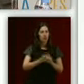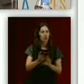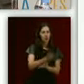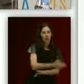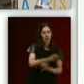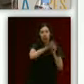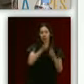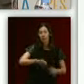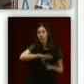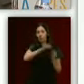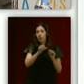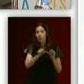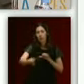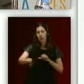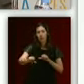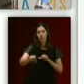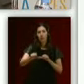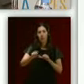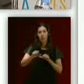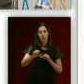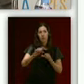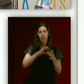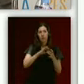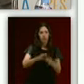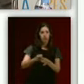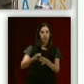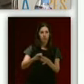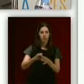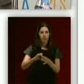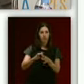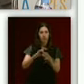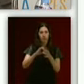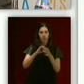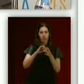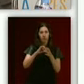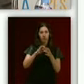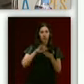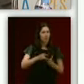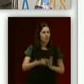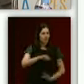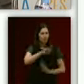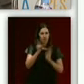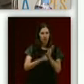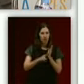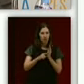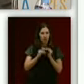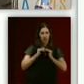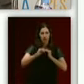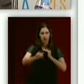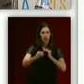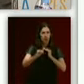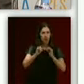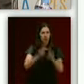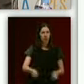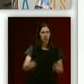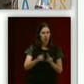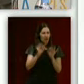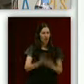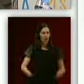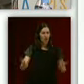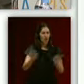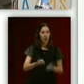to have an error range of 0. So thus we want to modulate everything